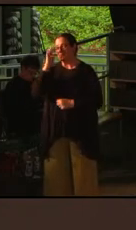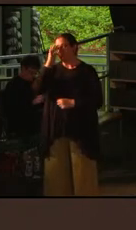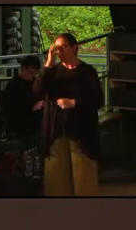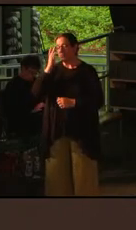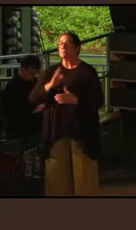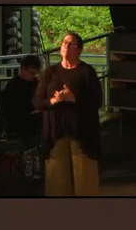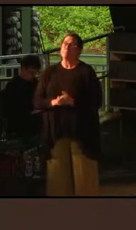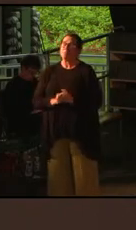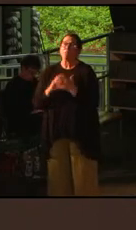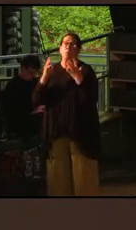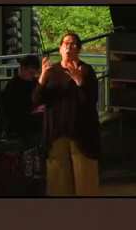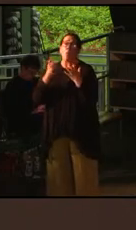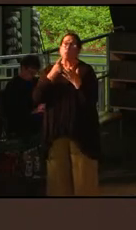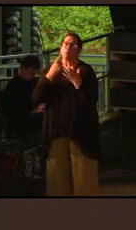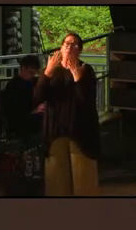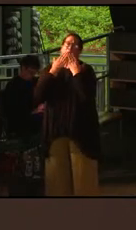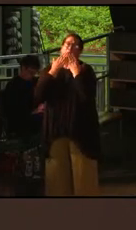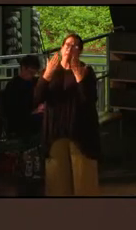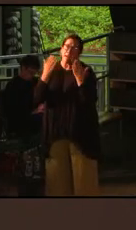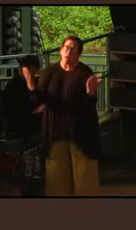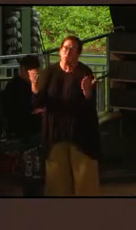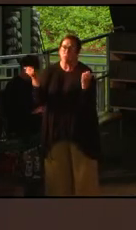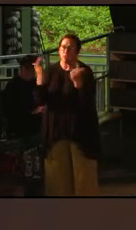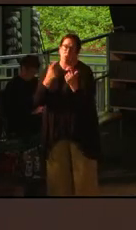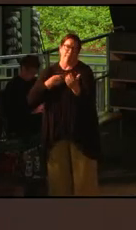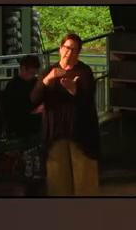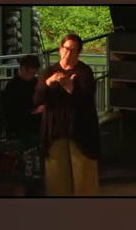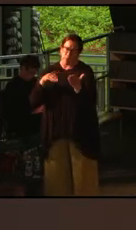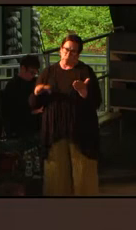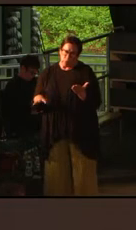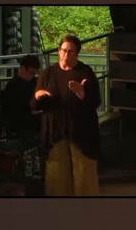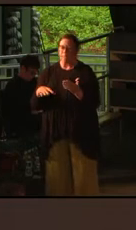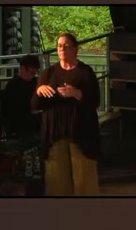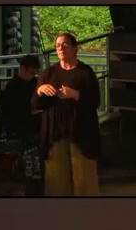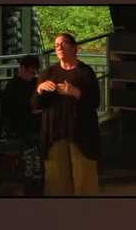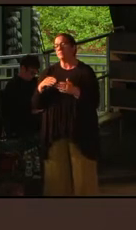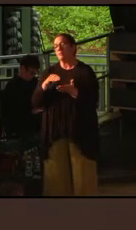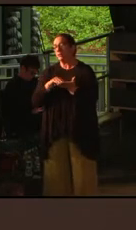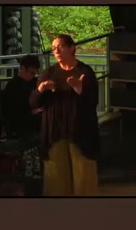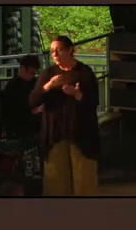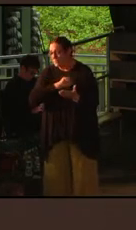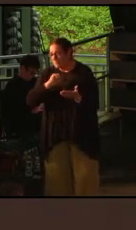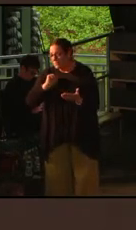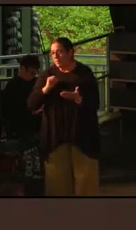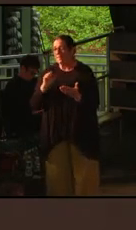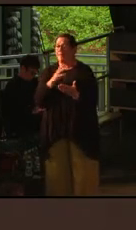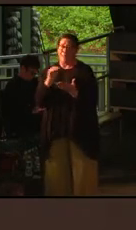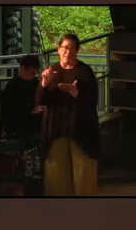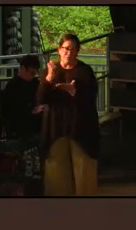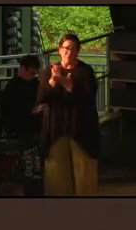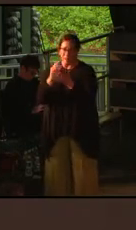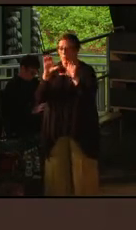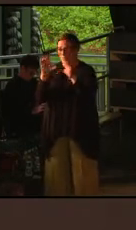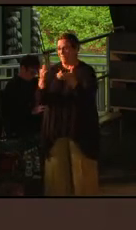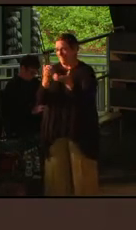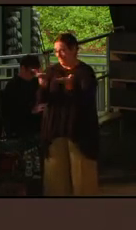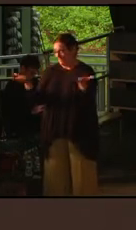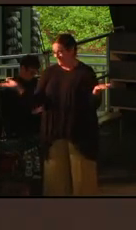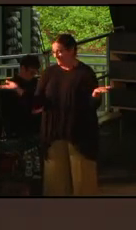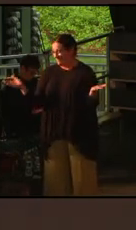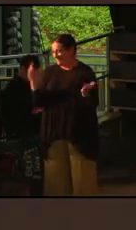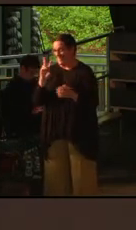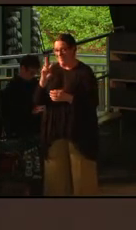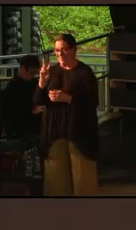I just want to say a big thank you to my students, the Student Senate, and the graduating class of 2023 for